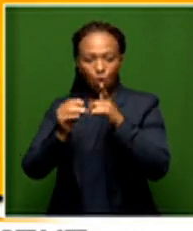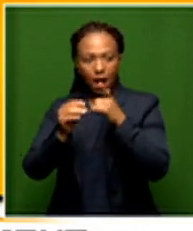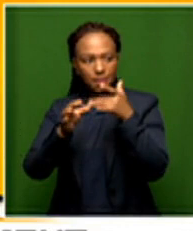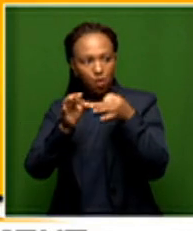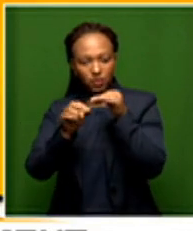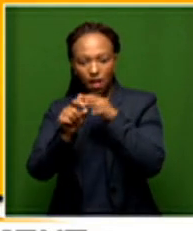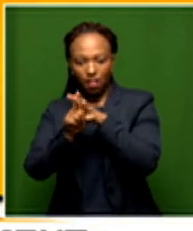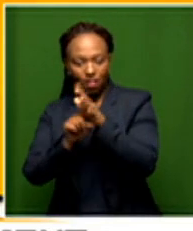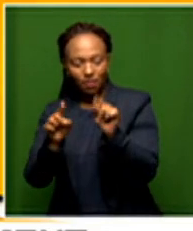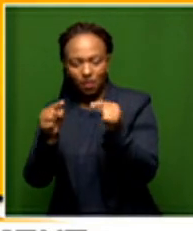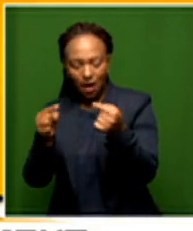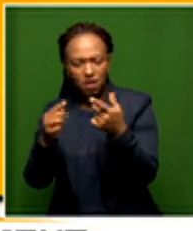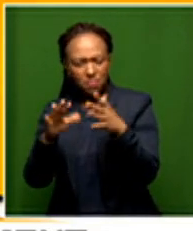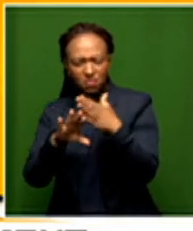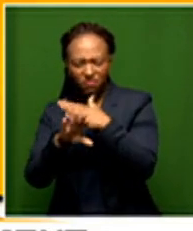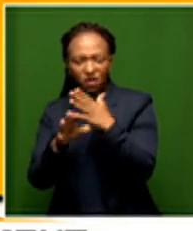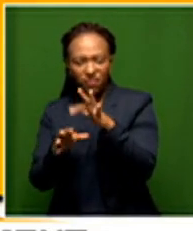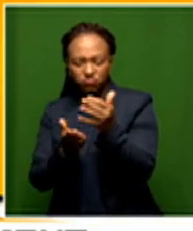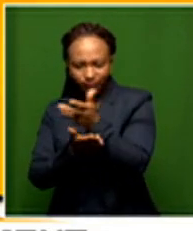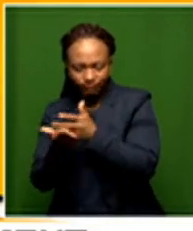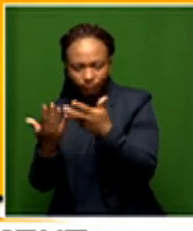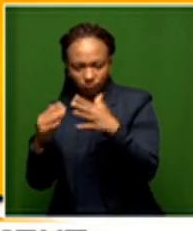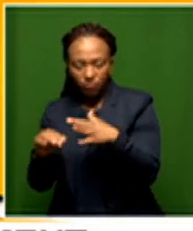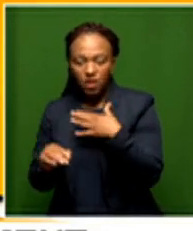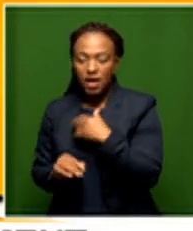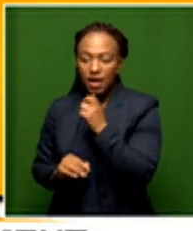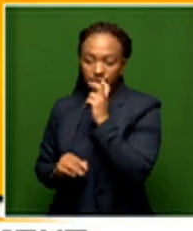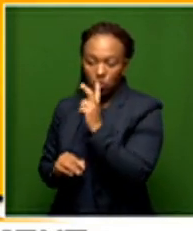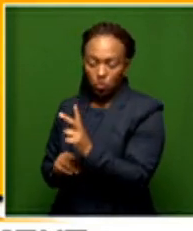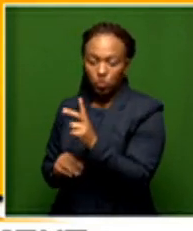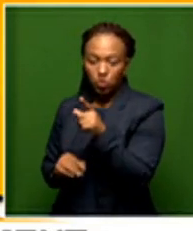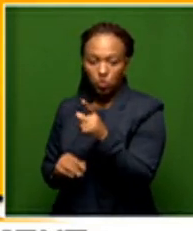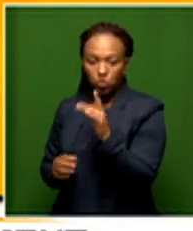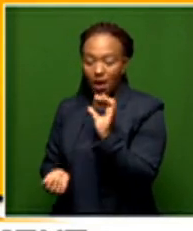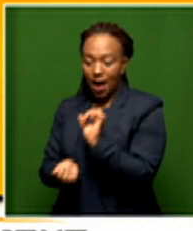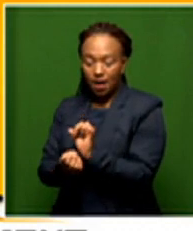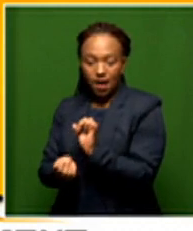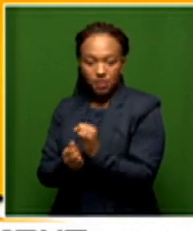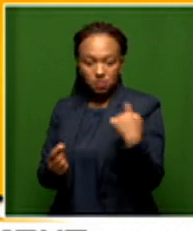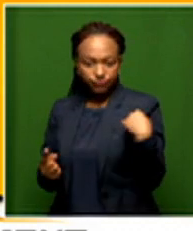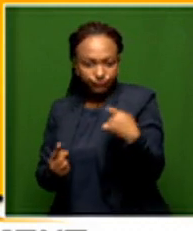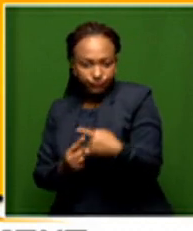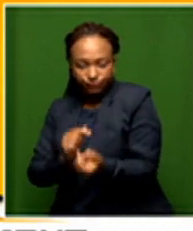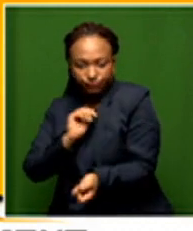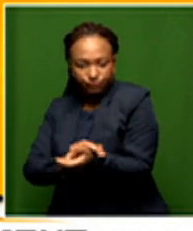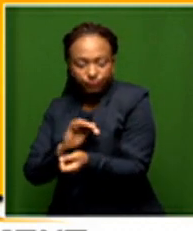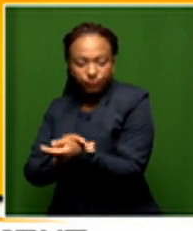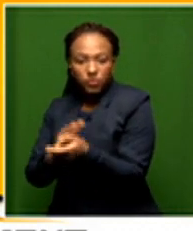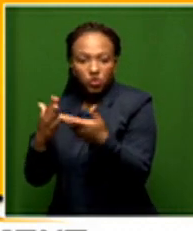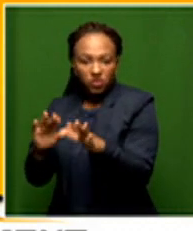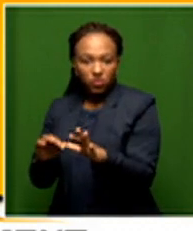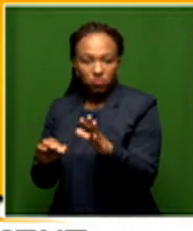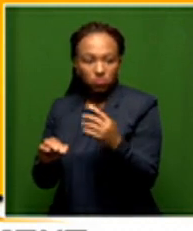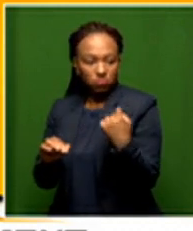We've been talking about that a lot. But let's have a look of late. The arrests that have been taking place,